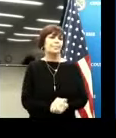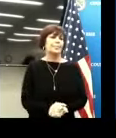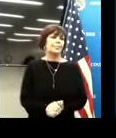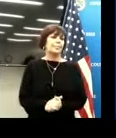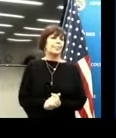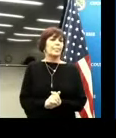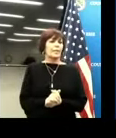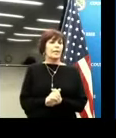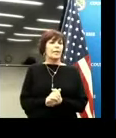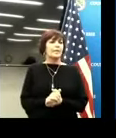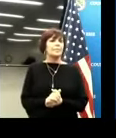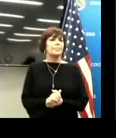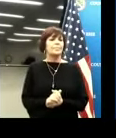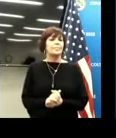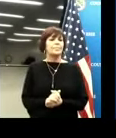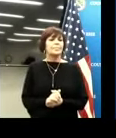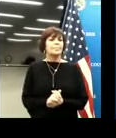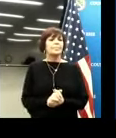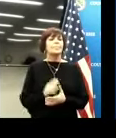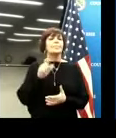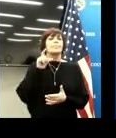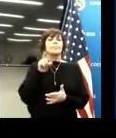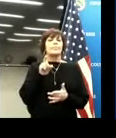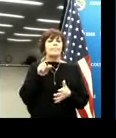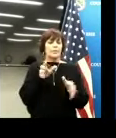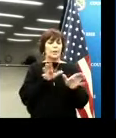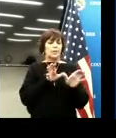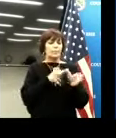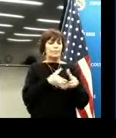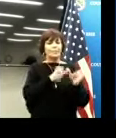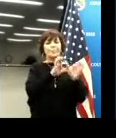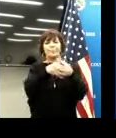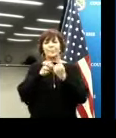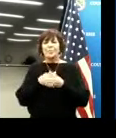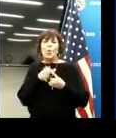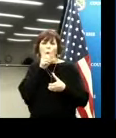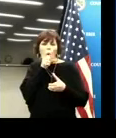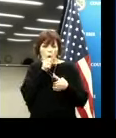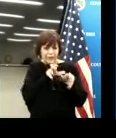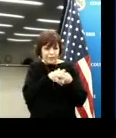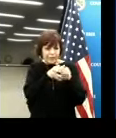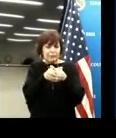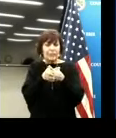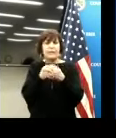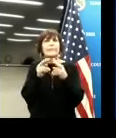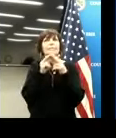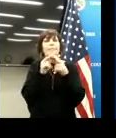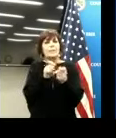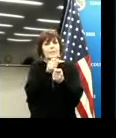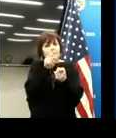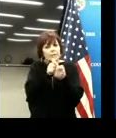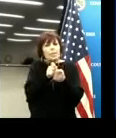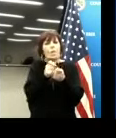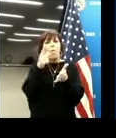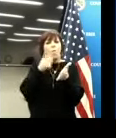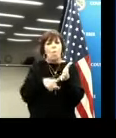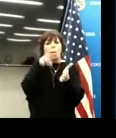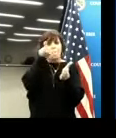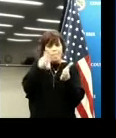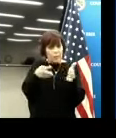County. Now, the microcluster orange zone, it is very detailed as to what must